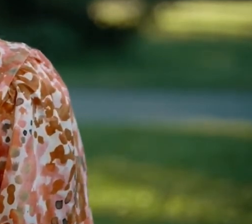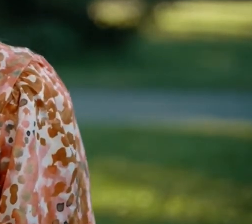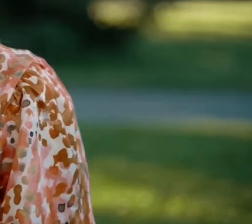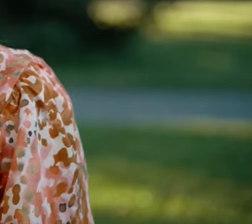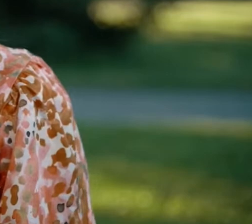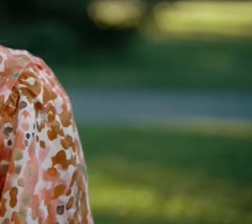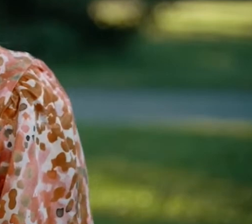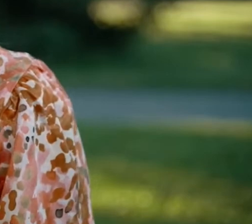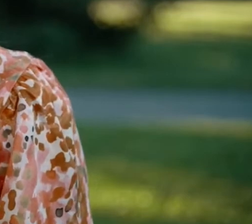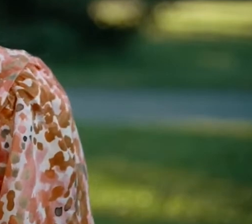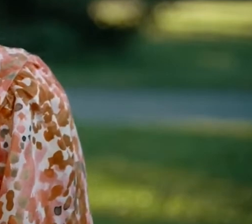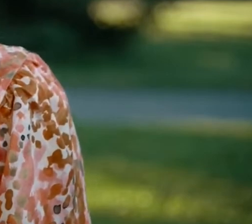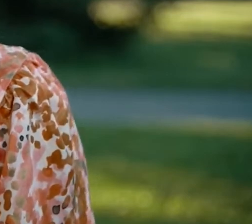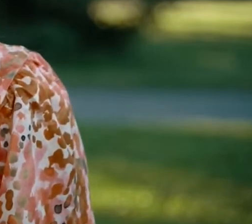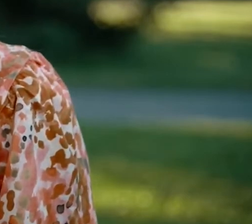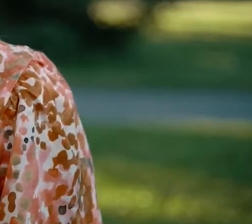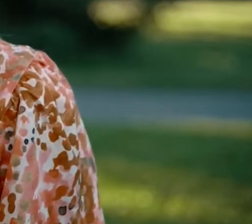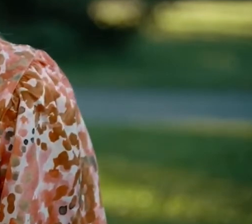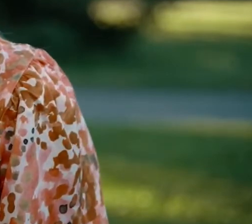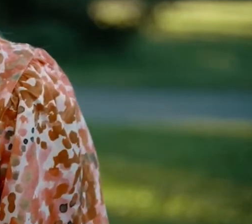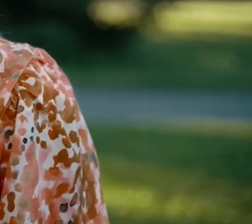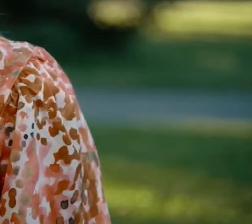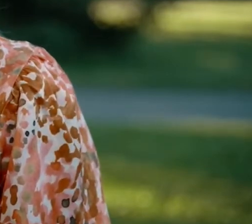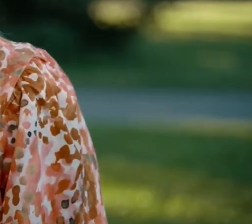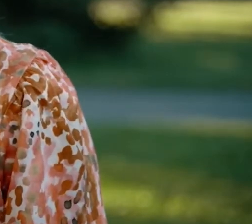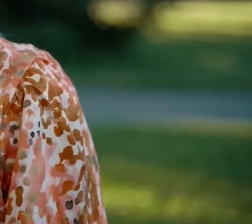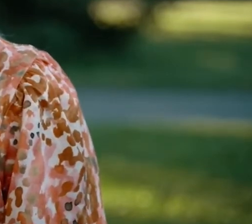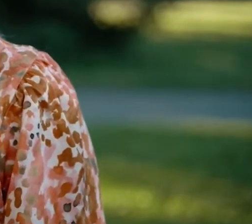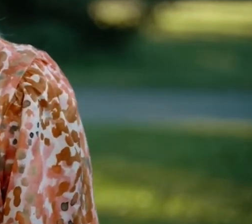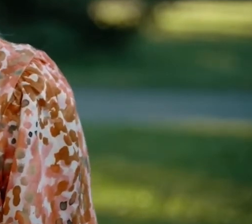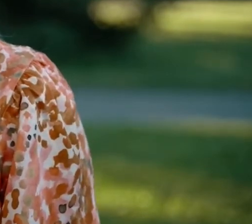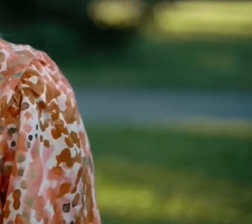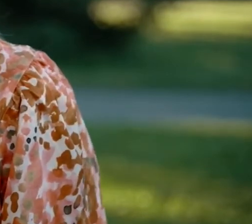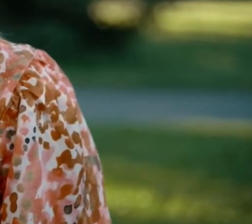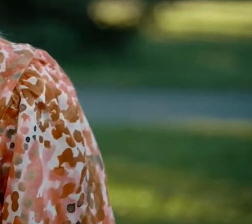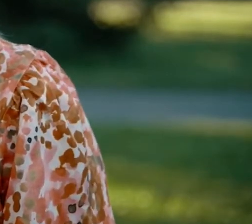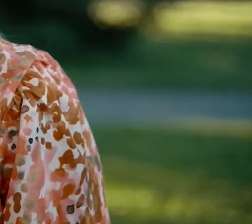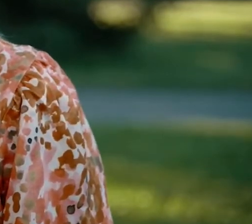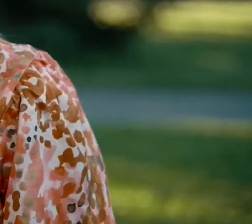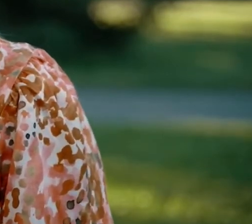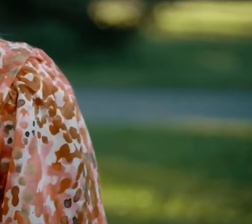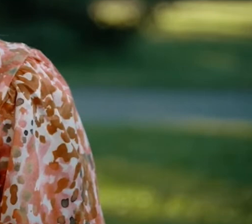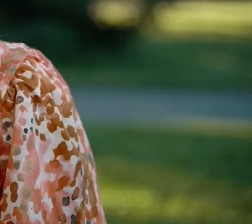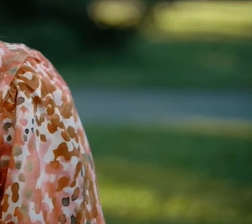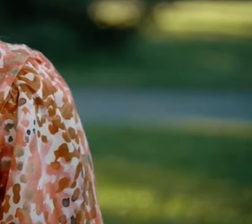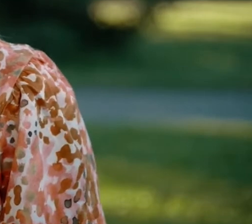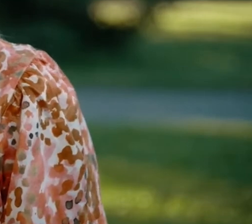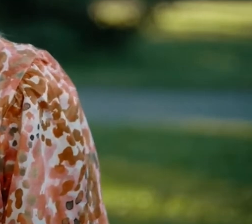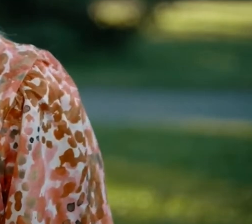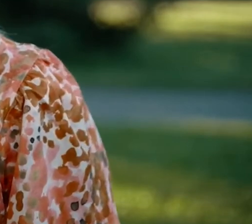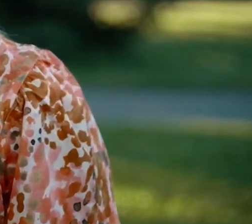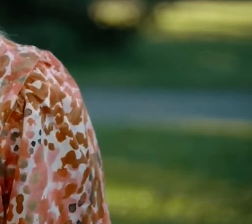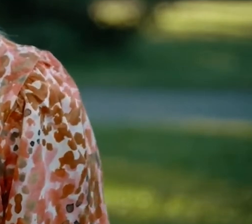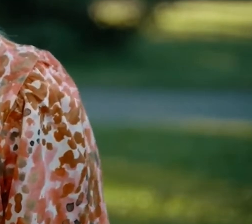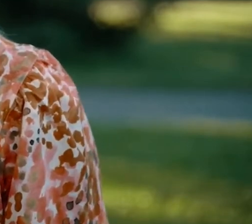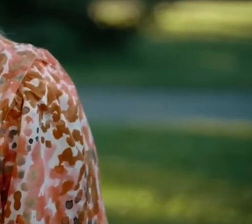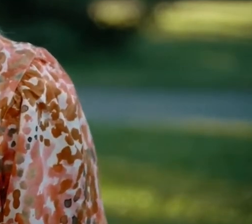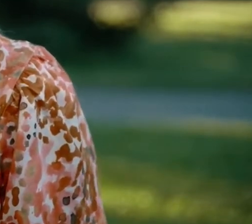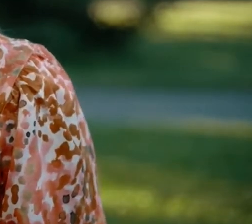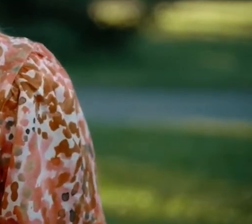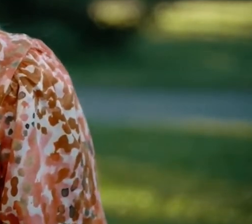time, it is important to strengthen compliance and monitoring mechanisms under the Convention on Biological